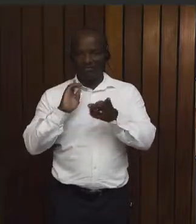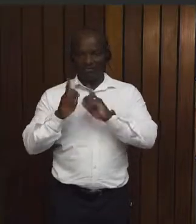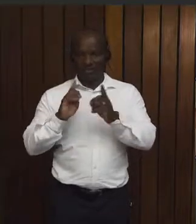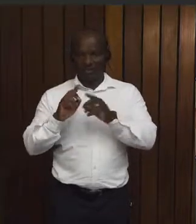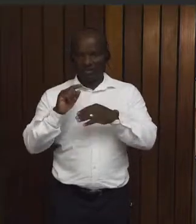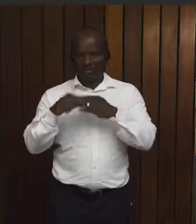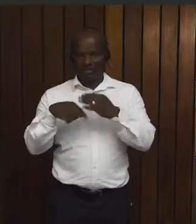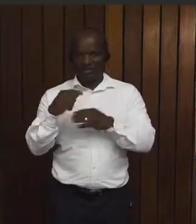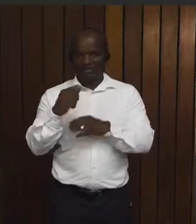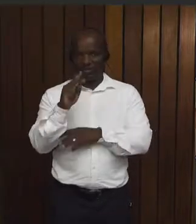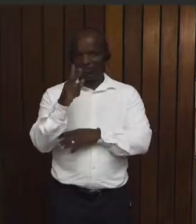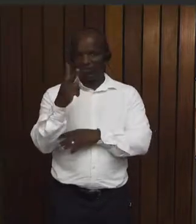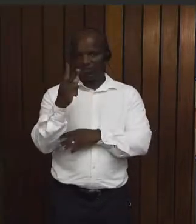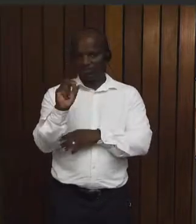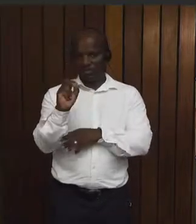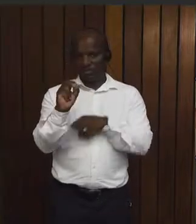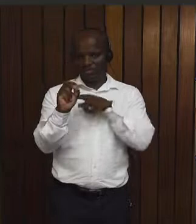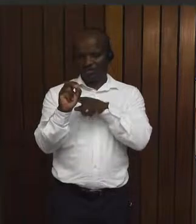new